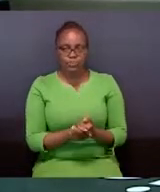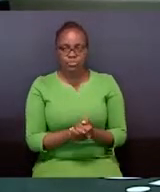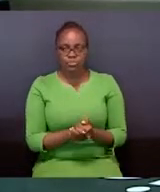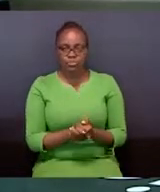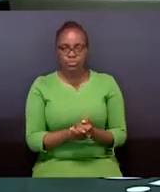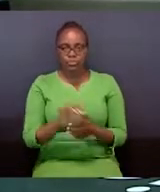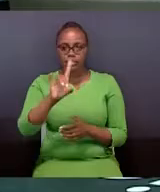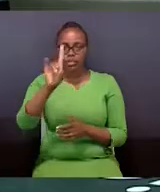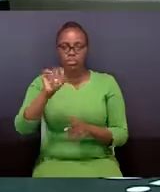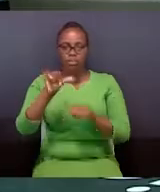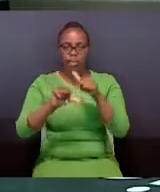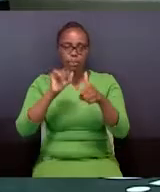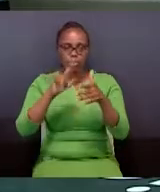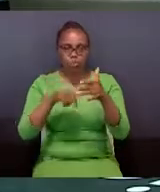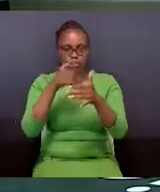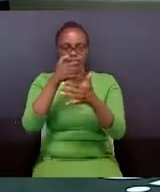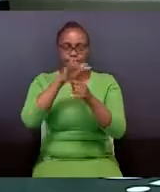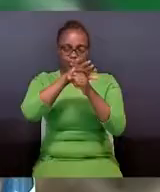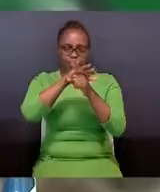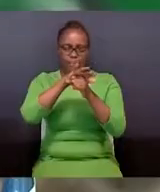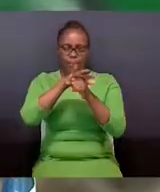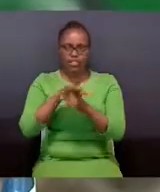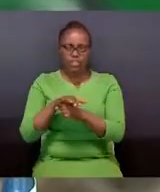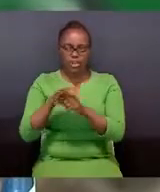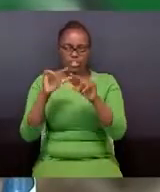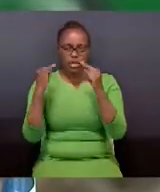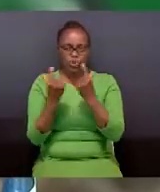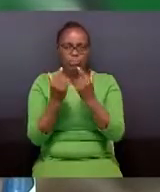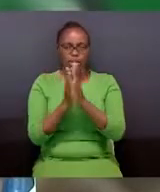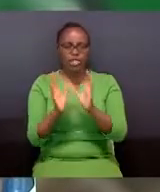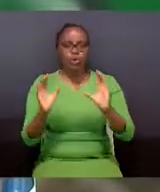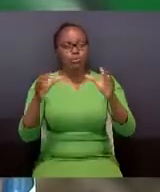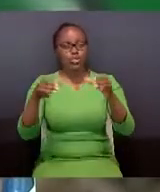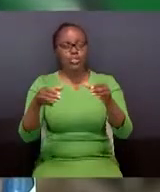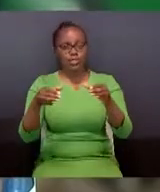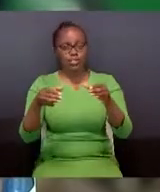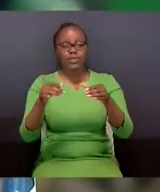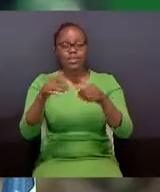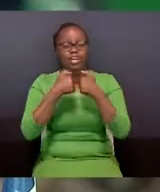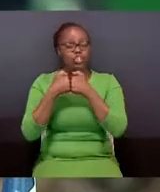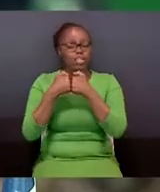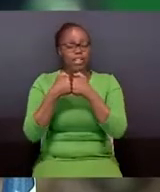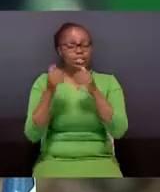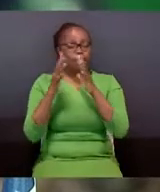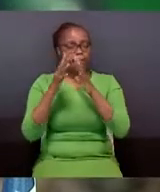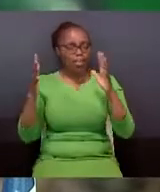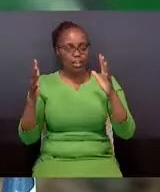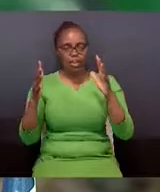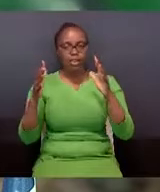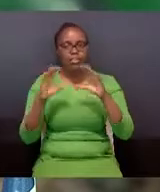The question of marginalized groups and communities is a challenge across the